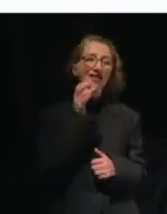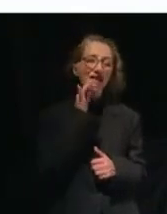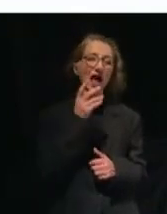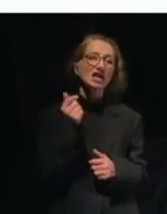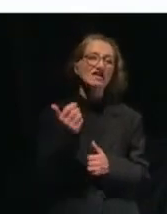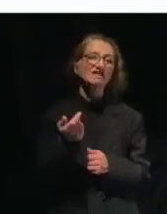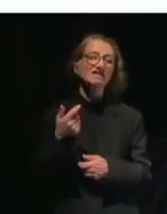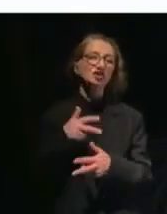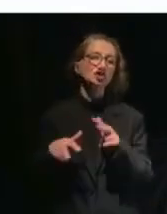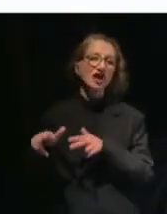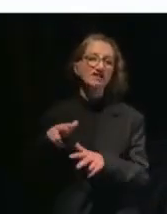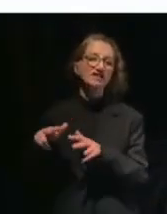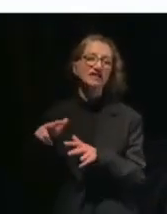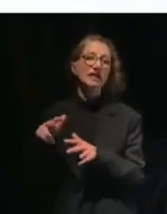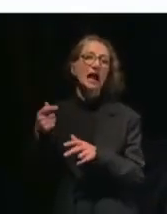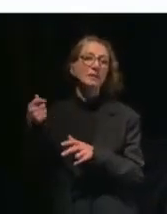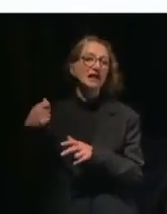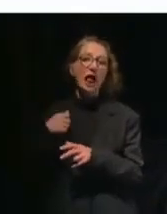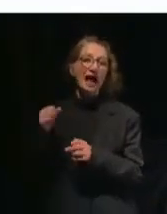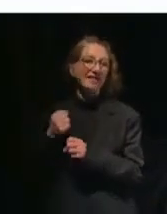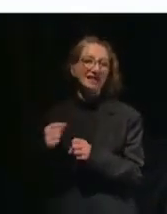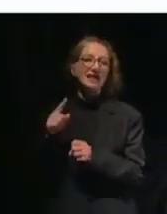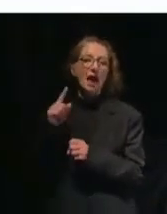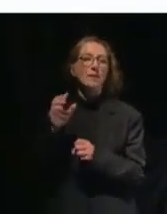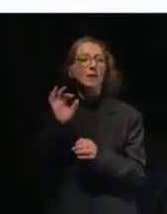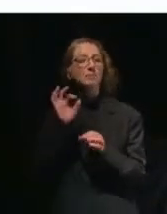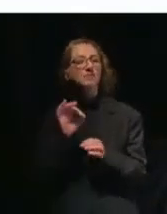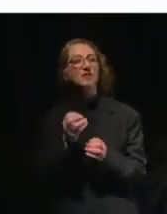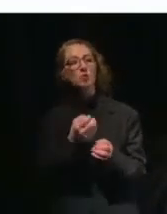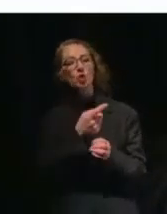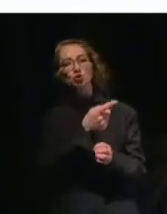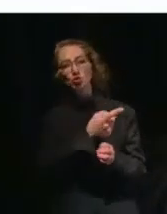and I'll be able to really participate and take part